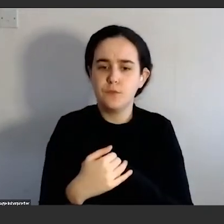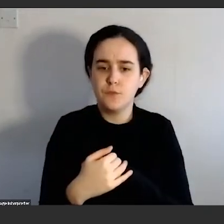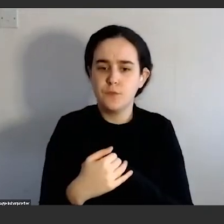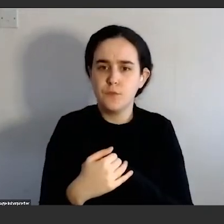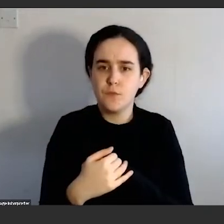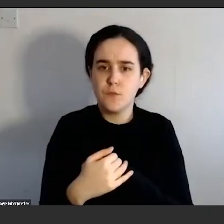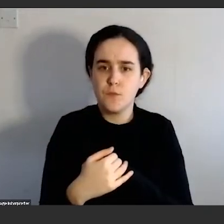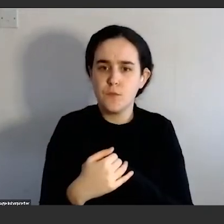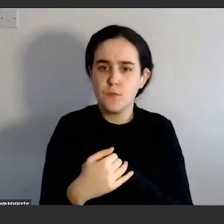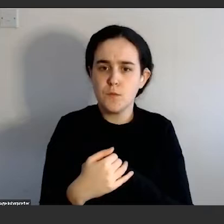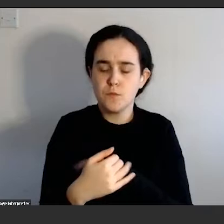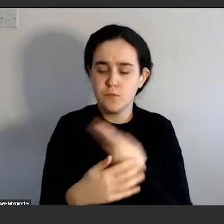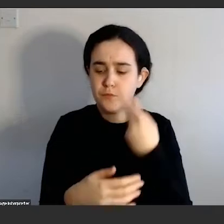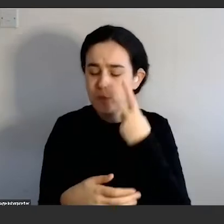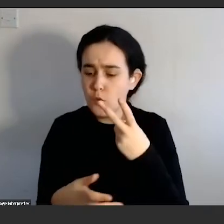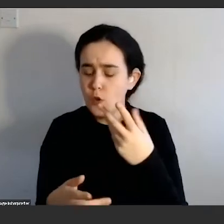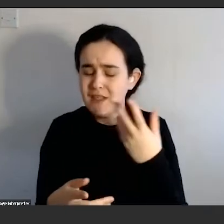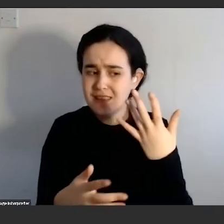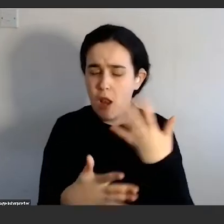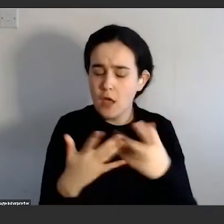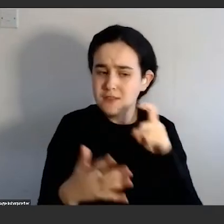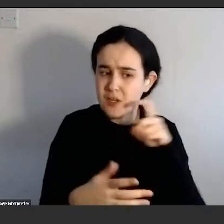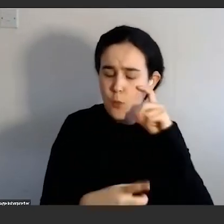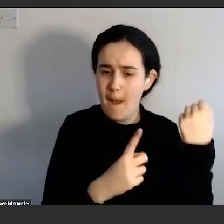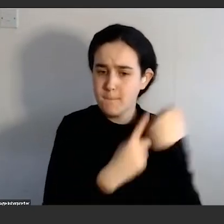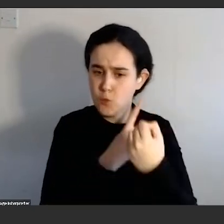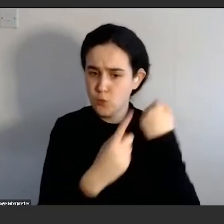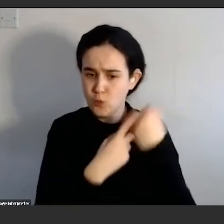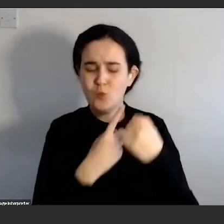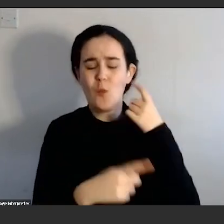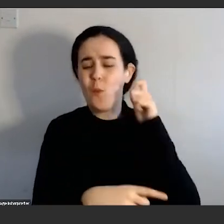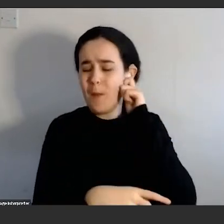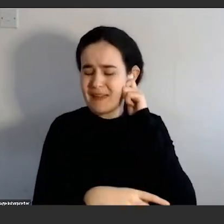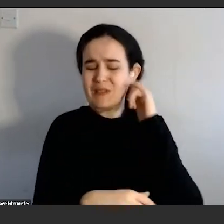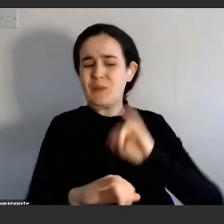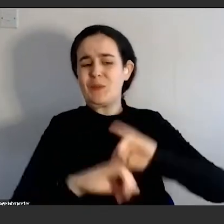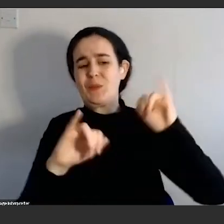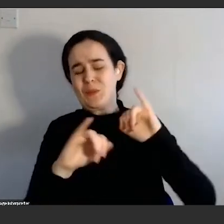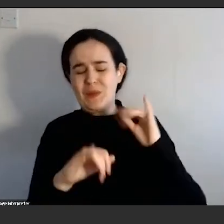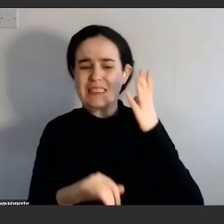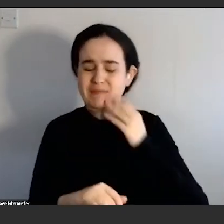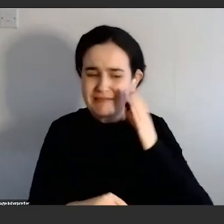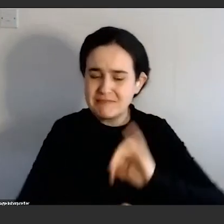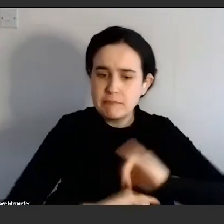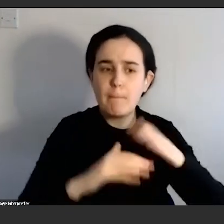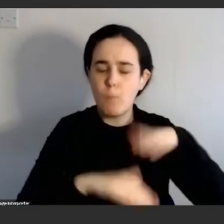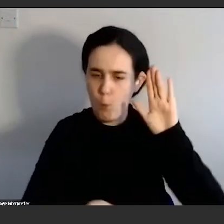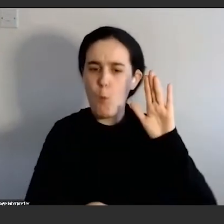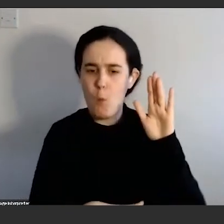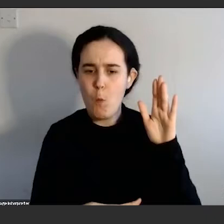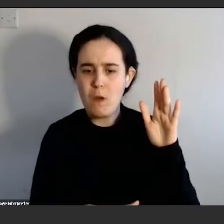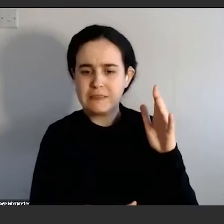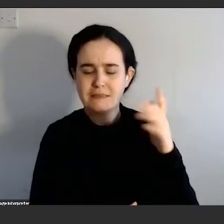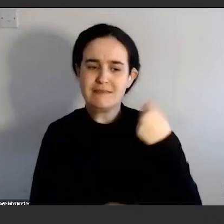on. This is something I too have experienced. And the thing is that many people within the system don't realize that when they are